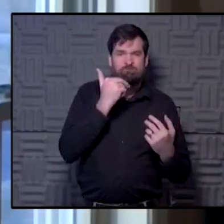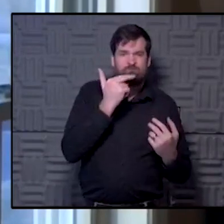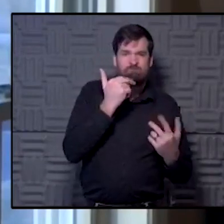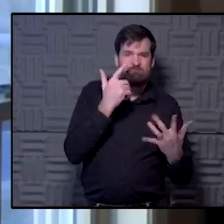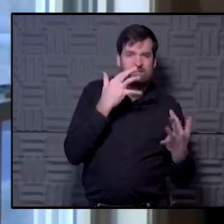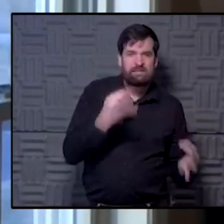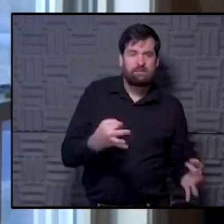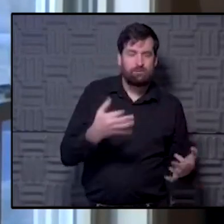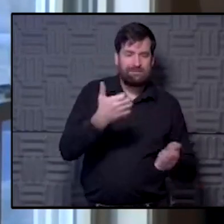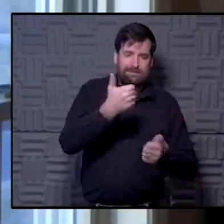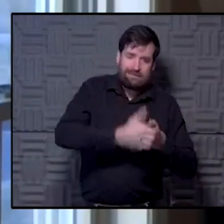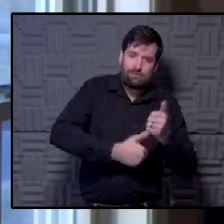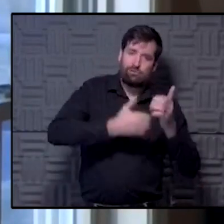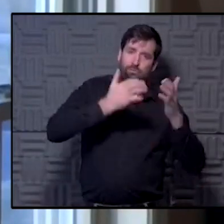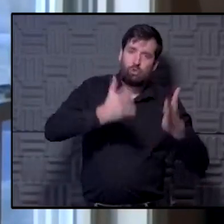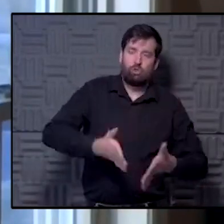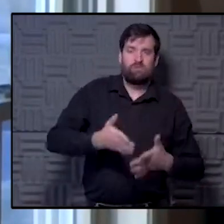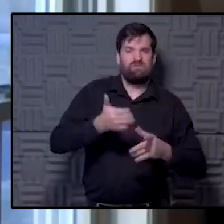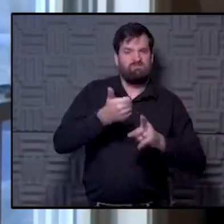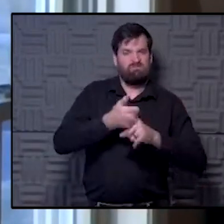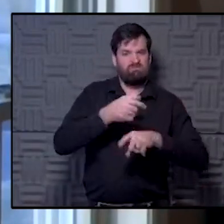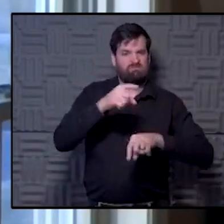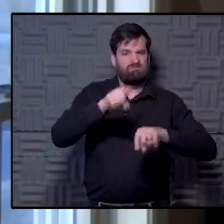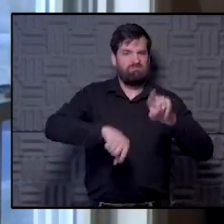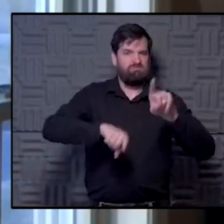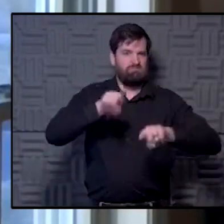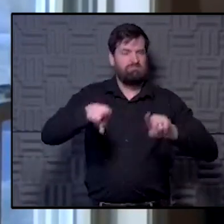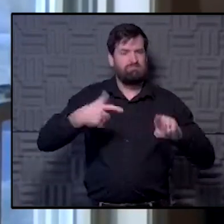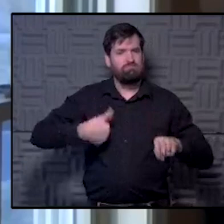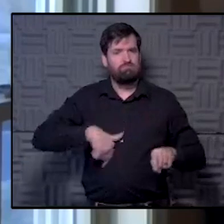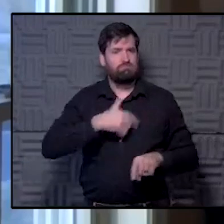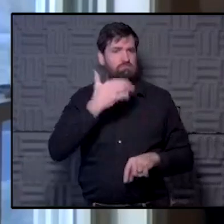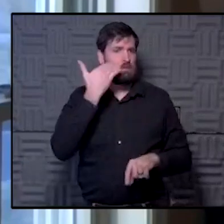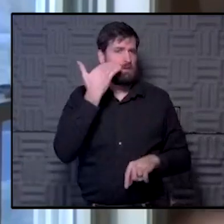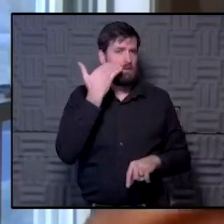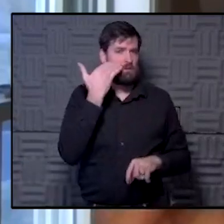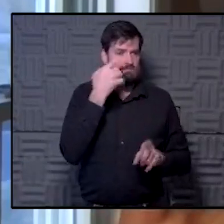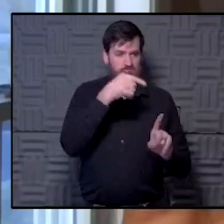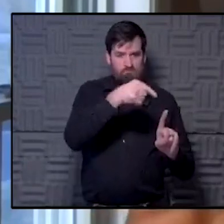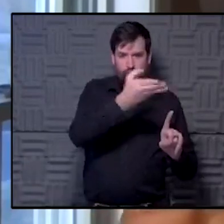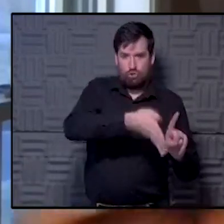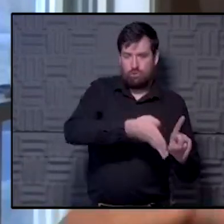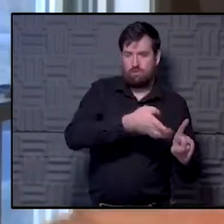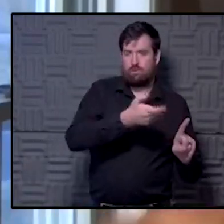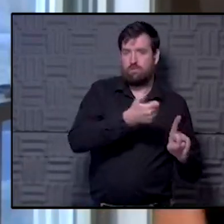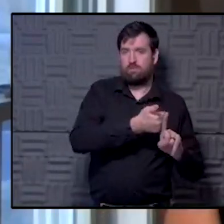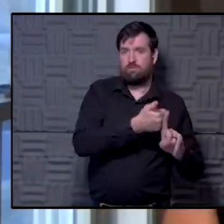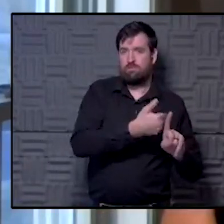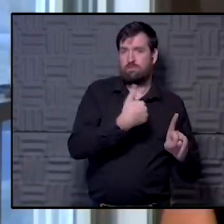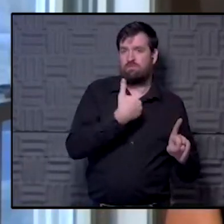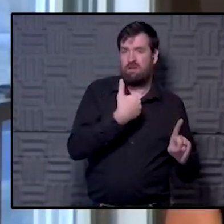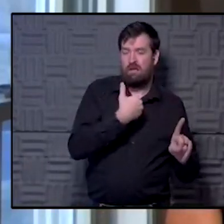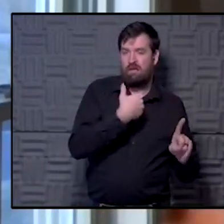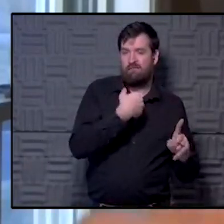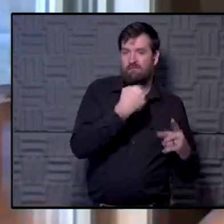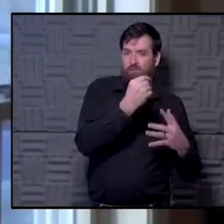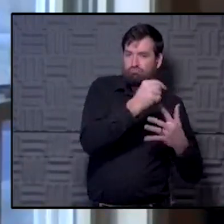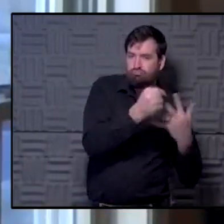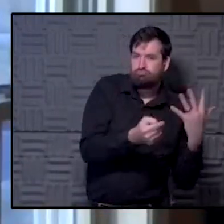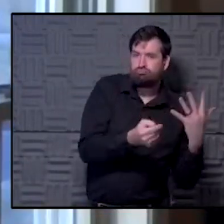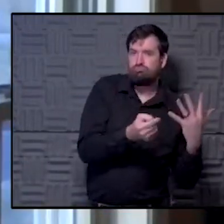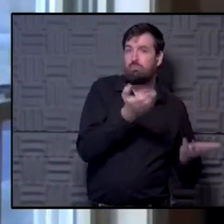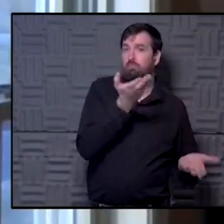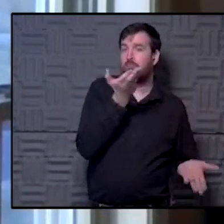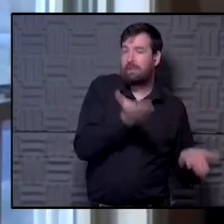because each person is actually a little bit different. And we know that maybe this person has X, Y, and Z that